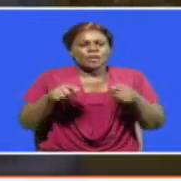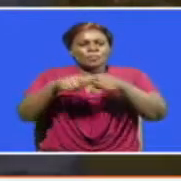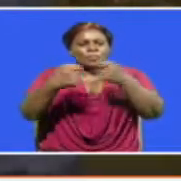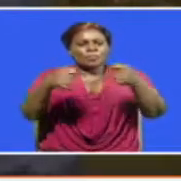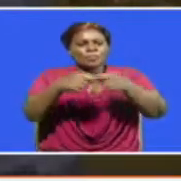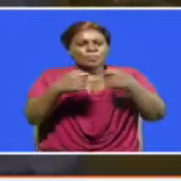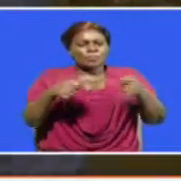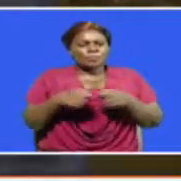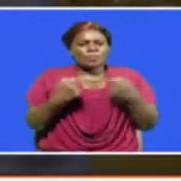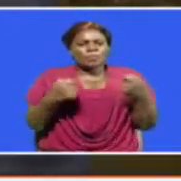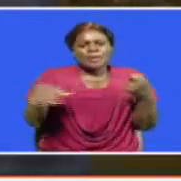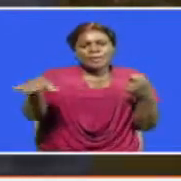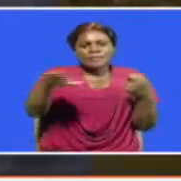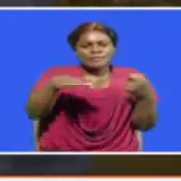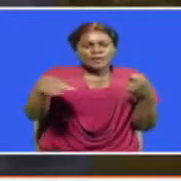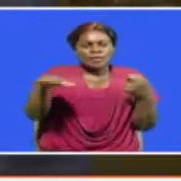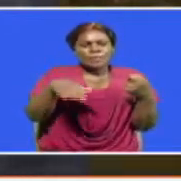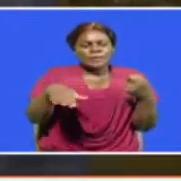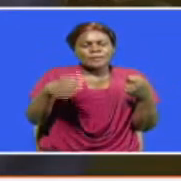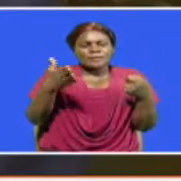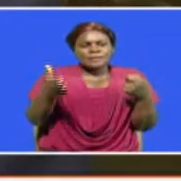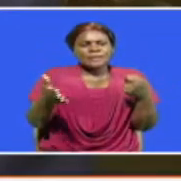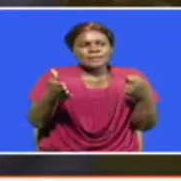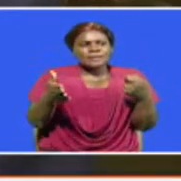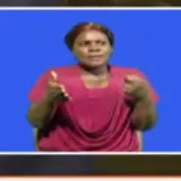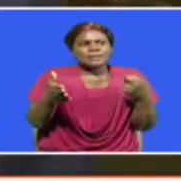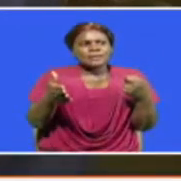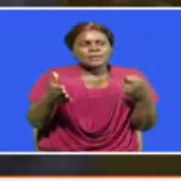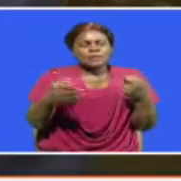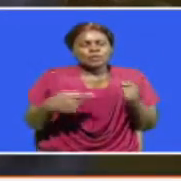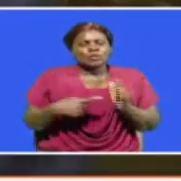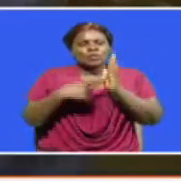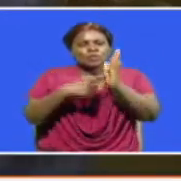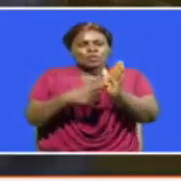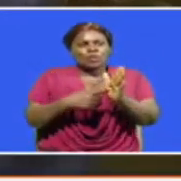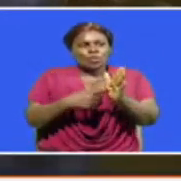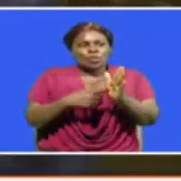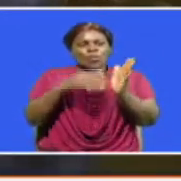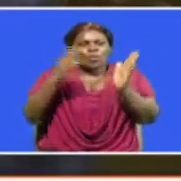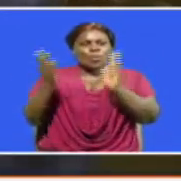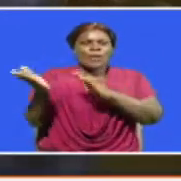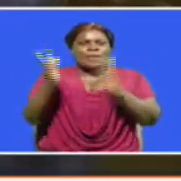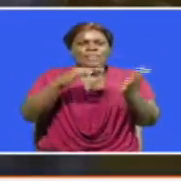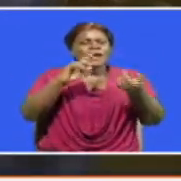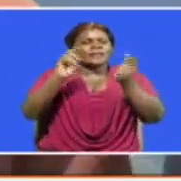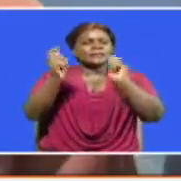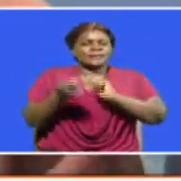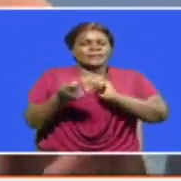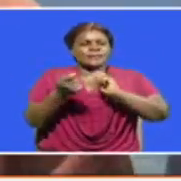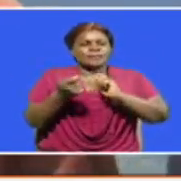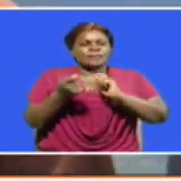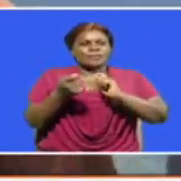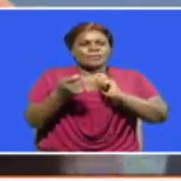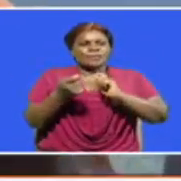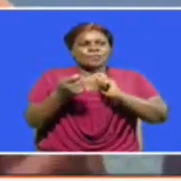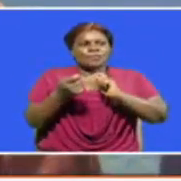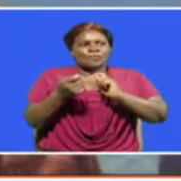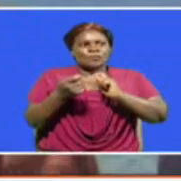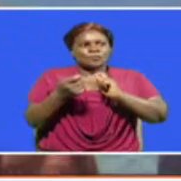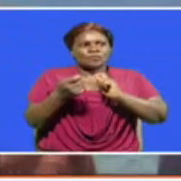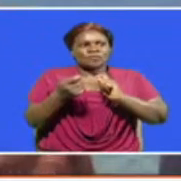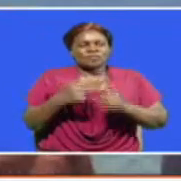destroying the environment. And that's not a way of mitigating climate change. Kwa sasa wetu